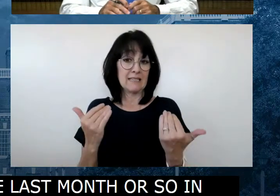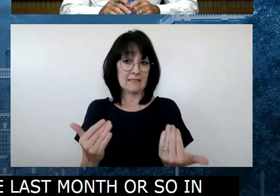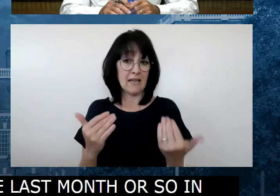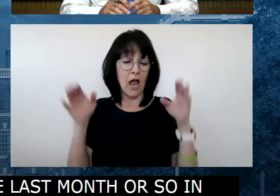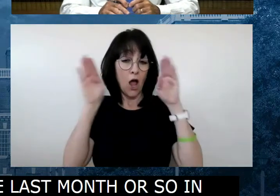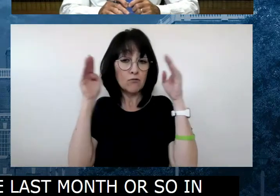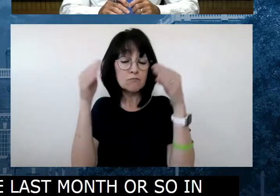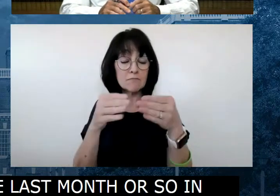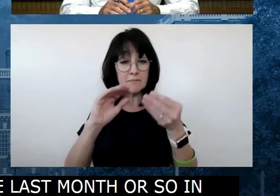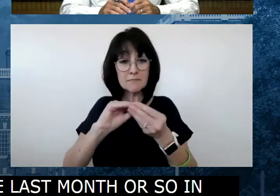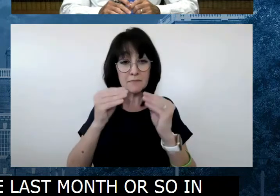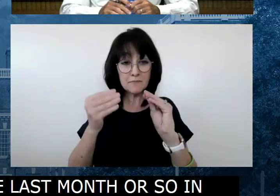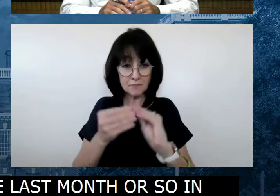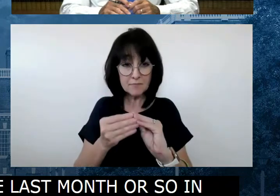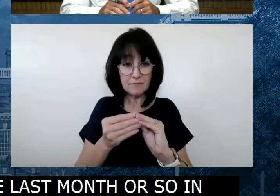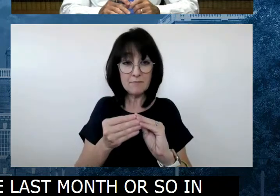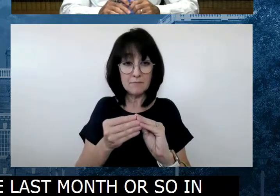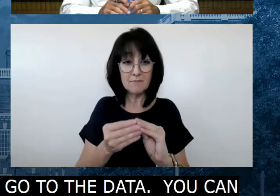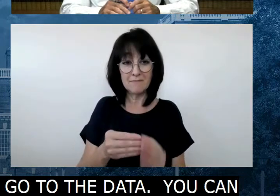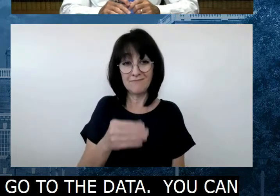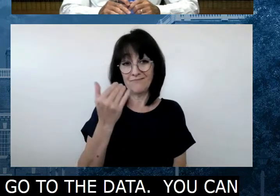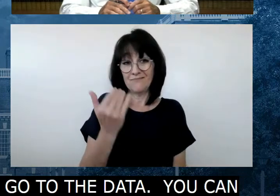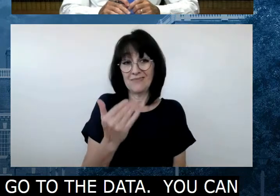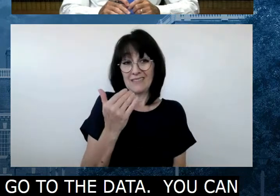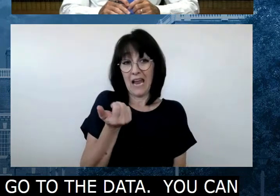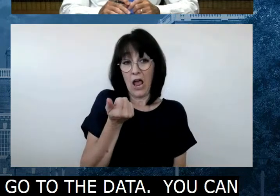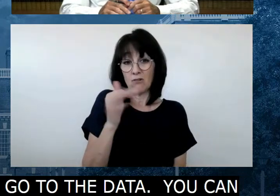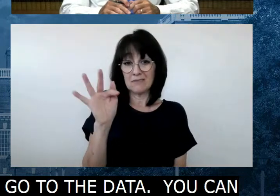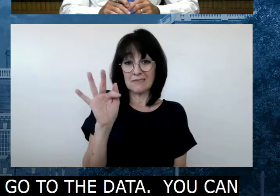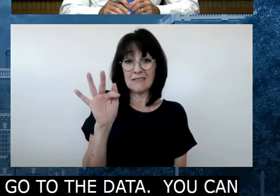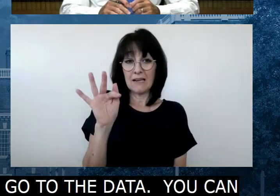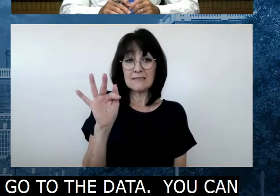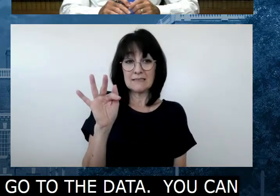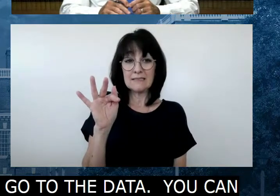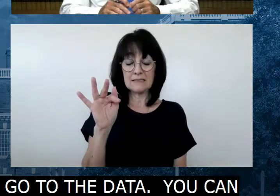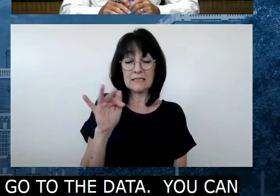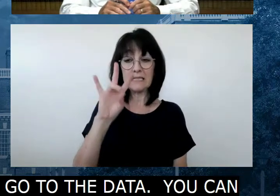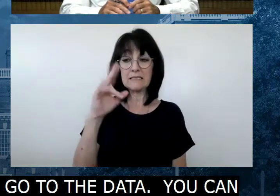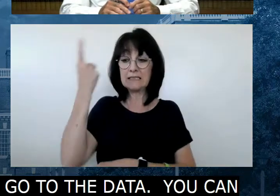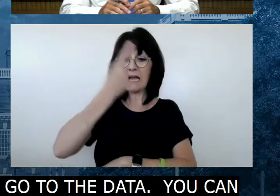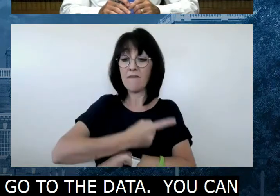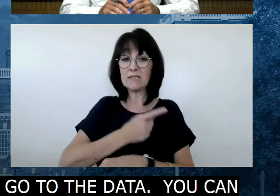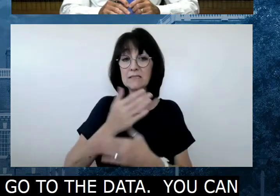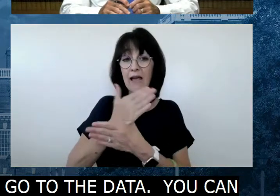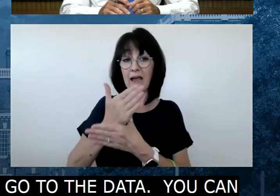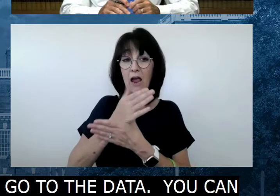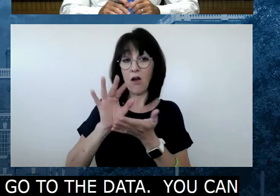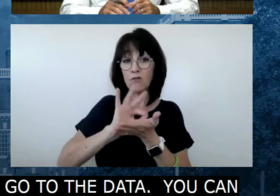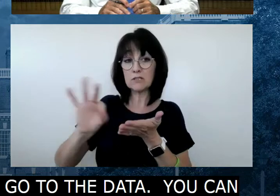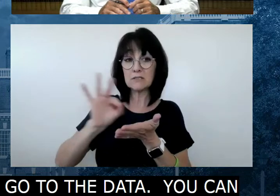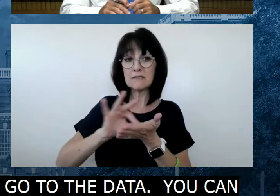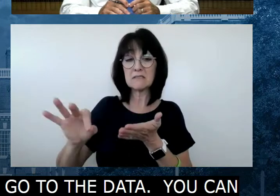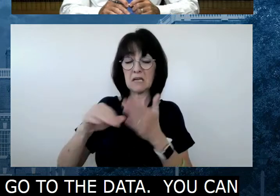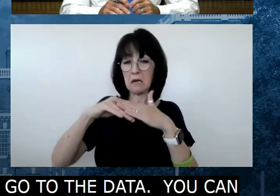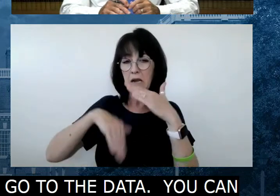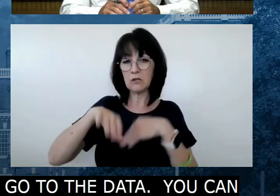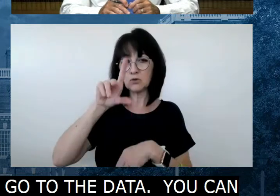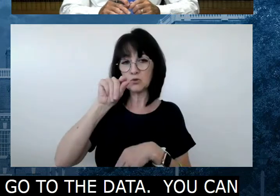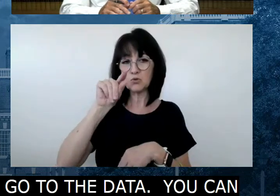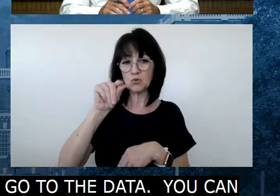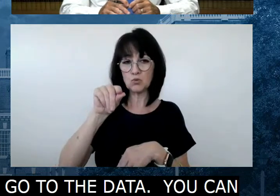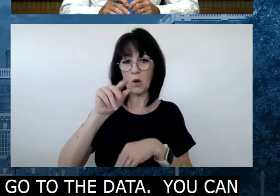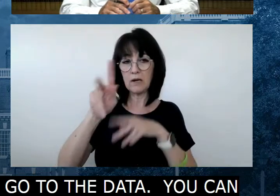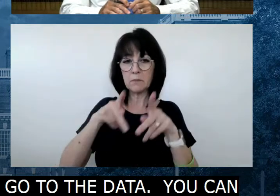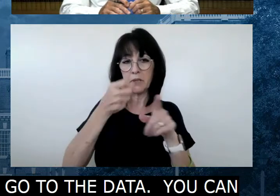than 20 new cases on a 7-day moving average. The percent positive of the number of tests that we